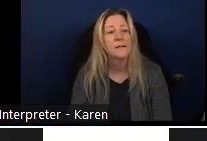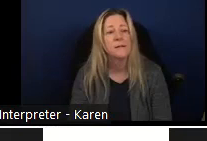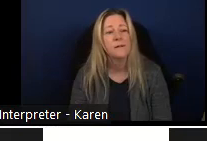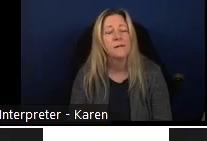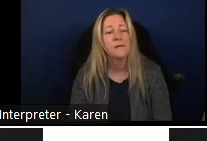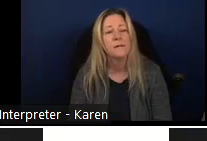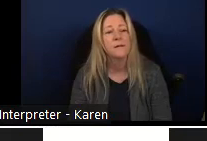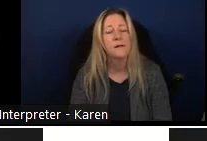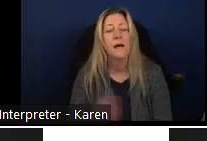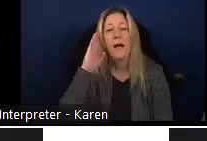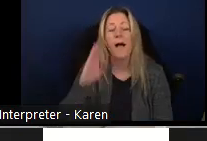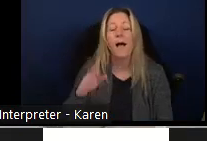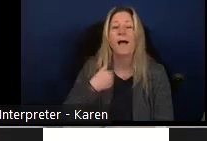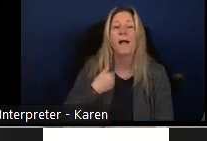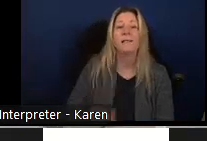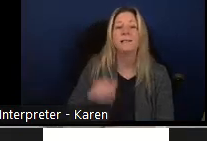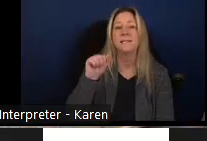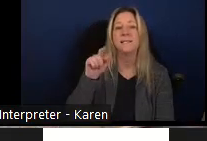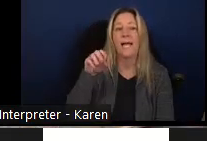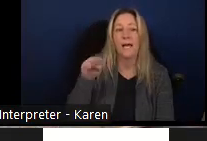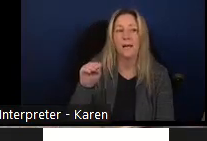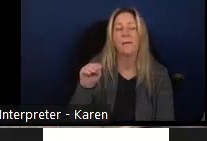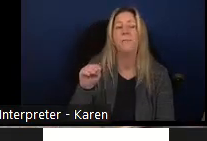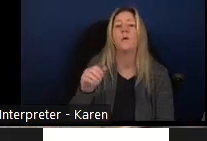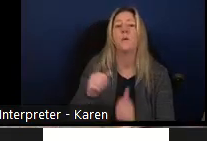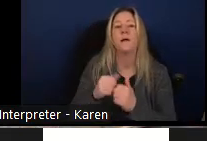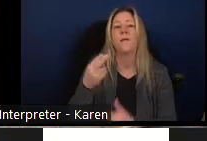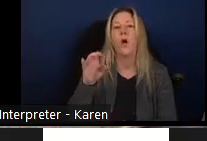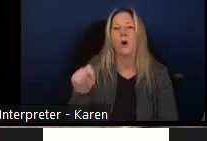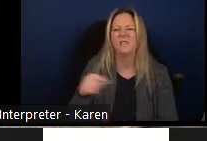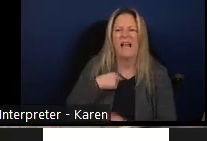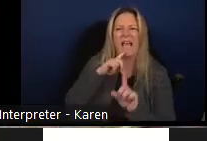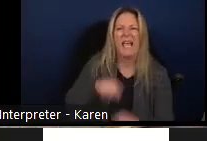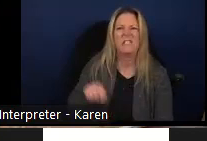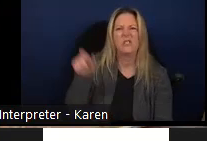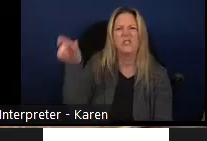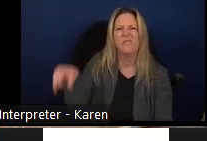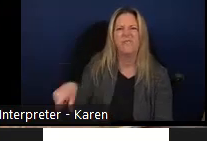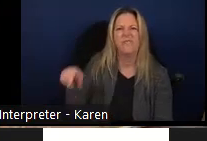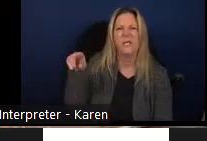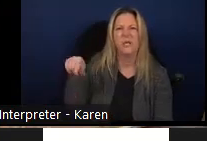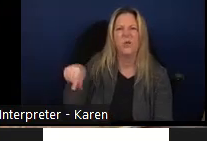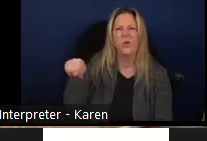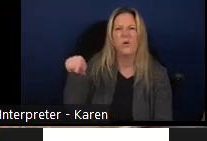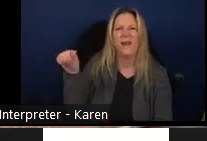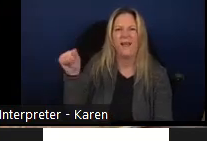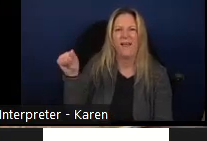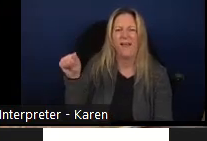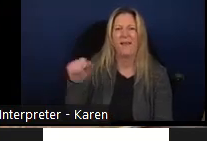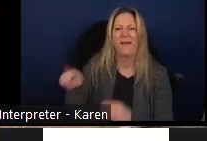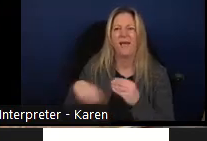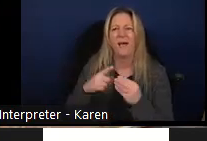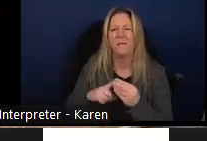And hi, this is Adam Lyons with Host. I answered the question in the Q&A function in the Zoom meeting regarding Wild Horse